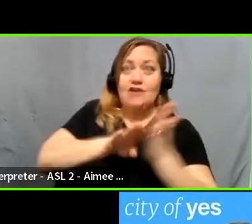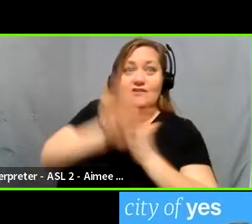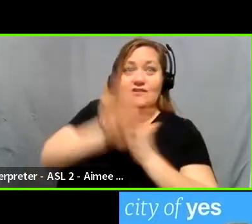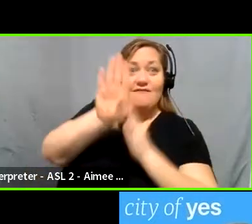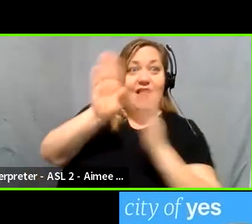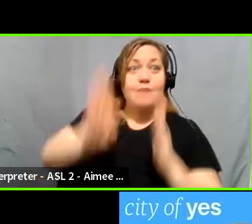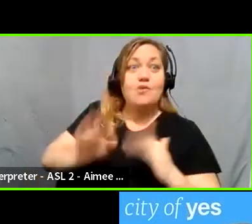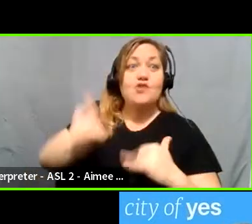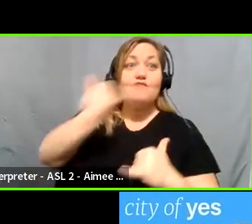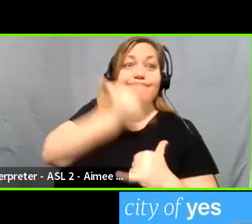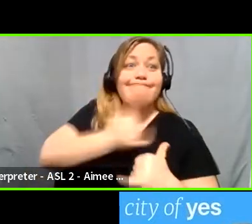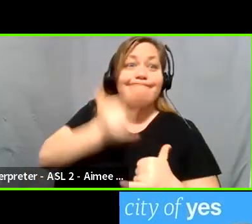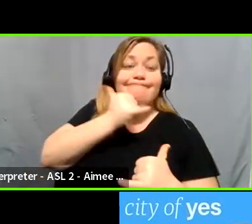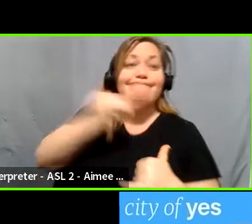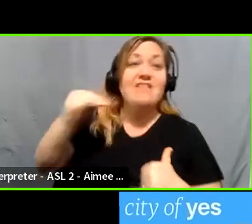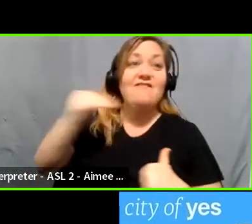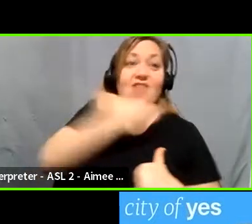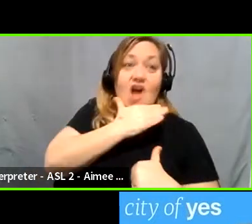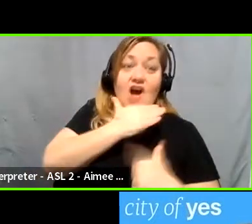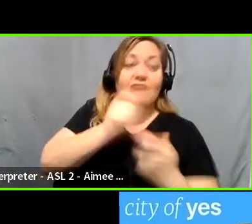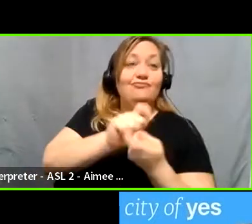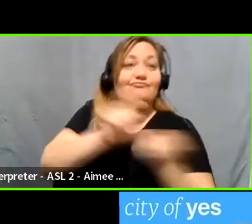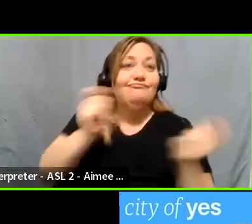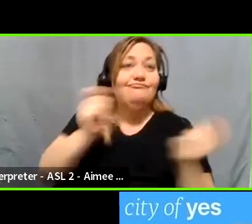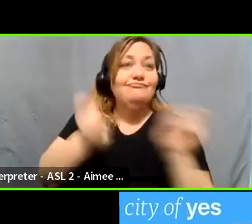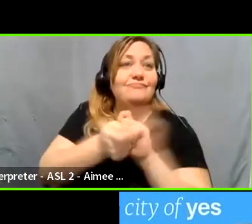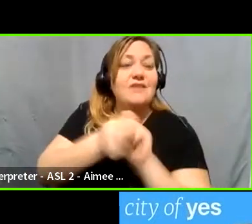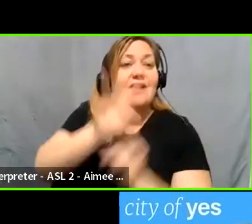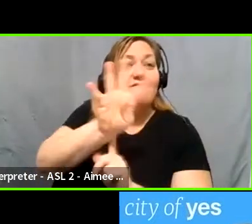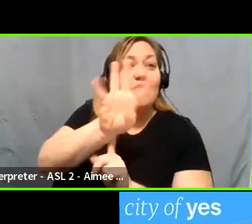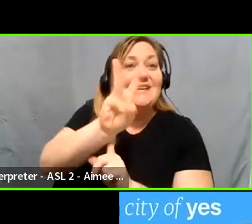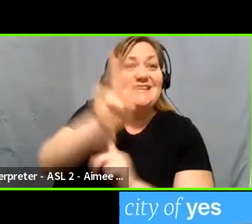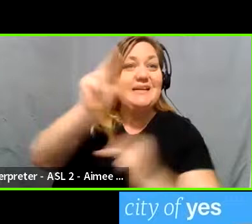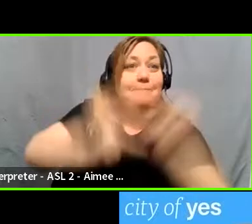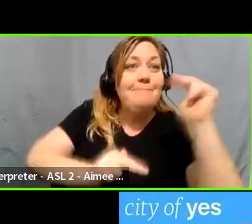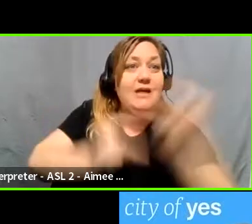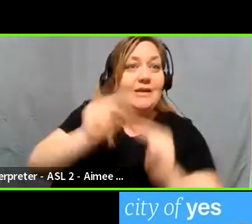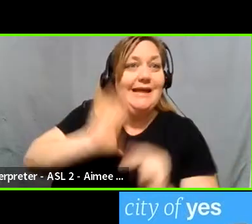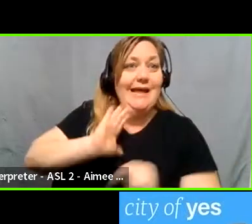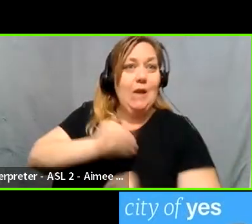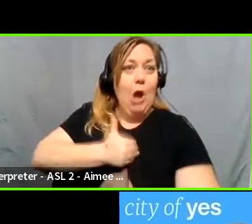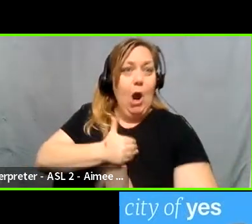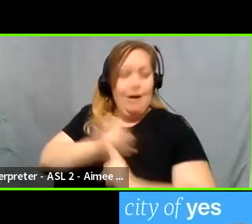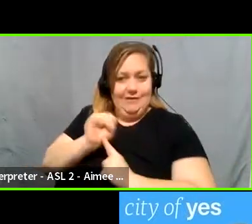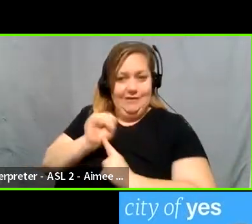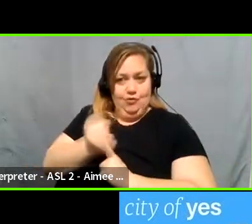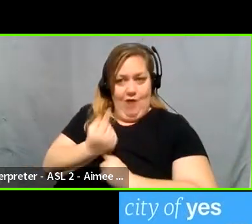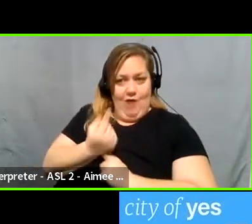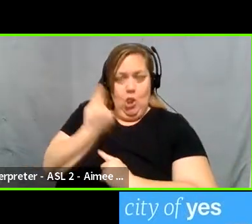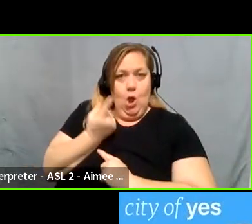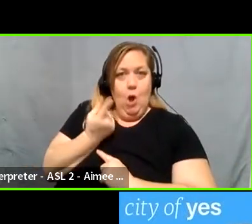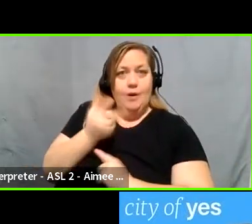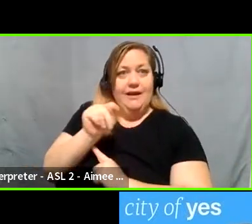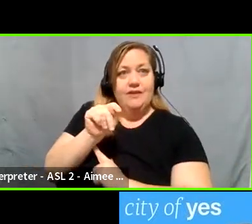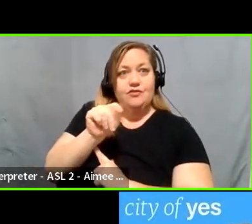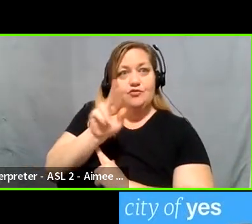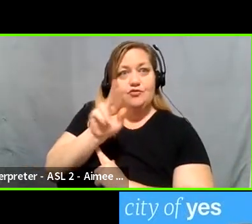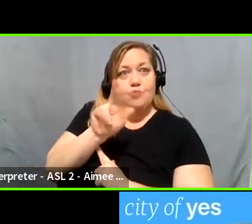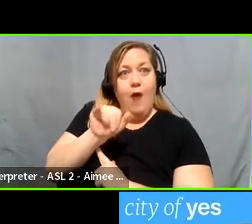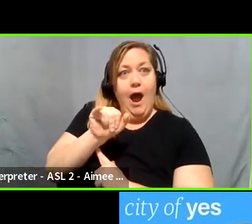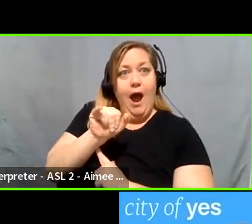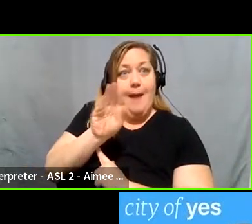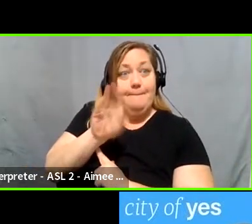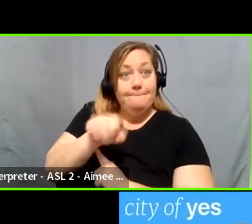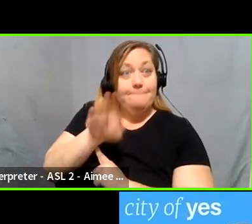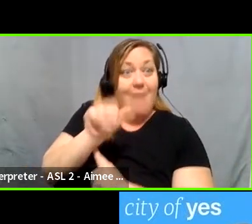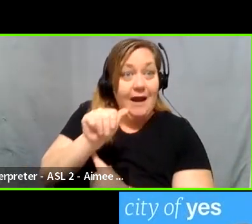fraudulently convert 46 buildings in our case alone in Tribeca over the rebuilding of lower